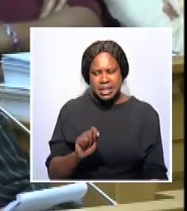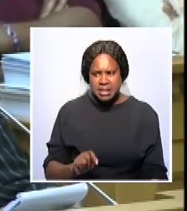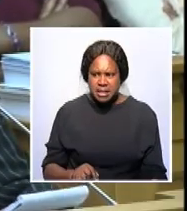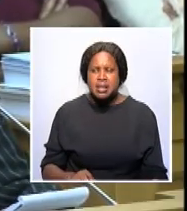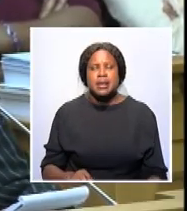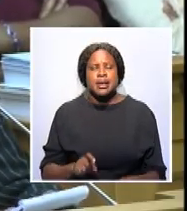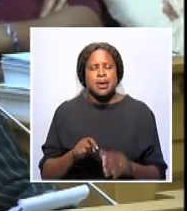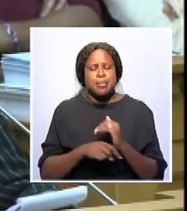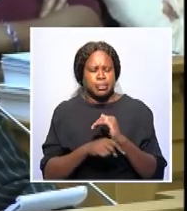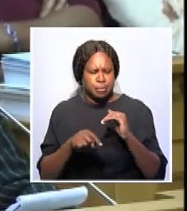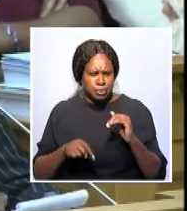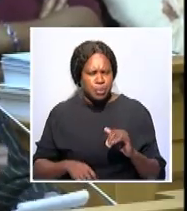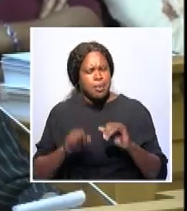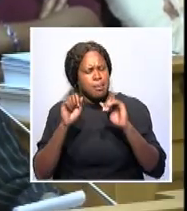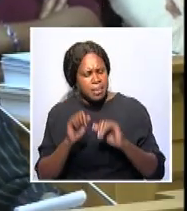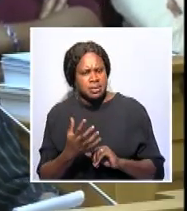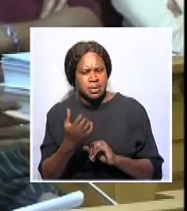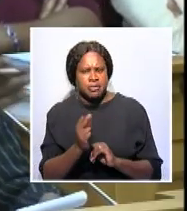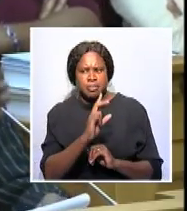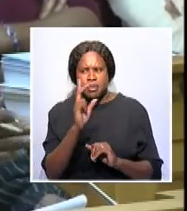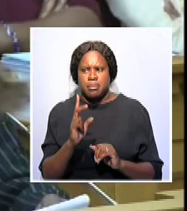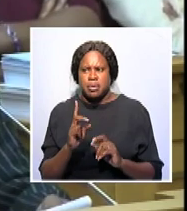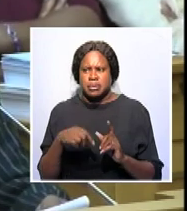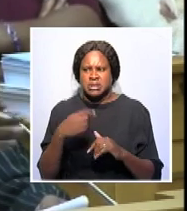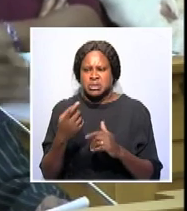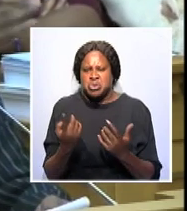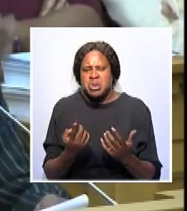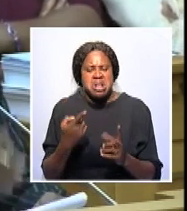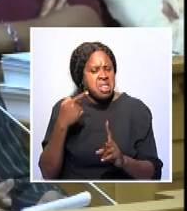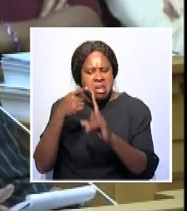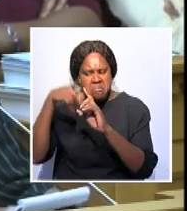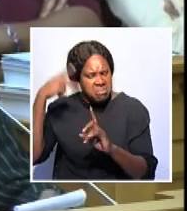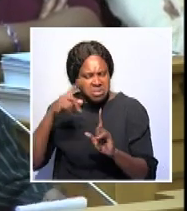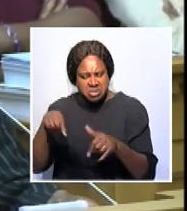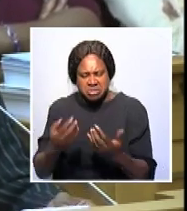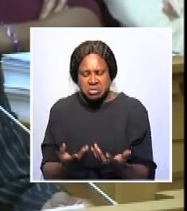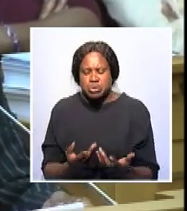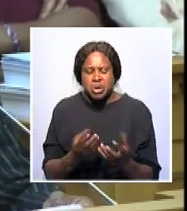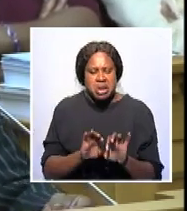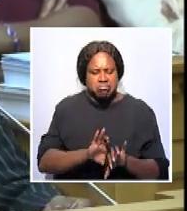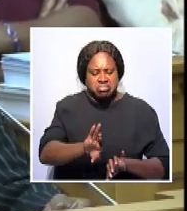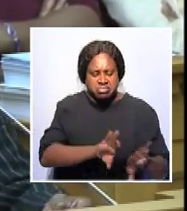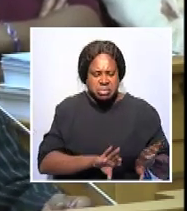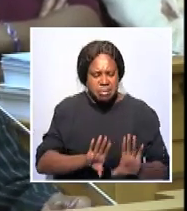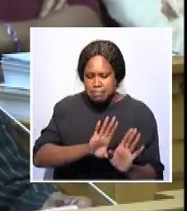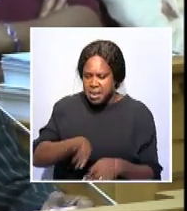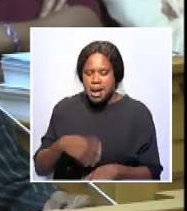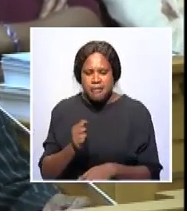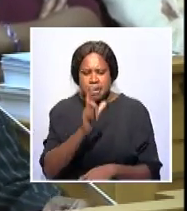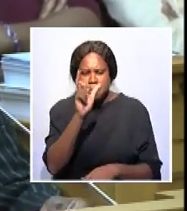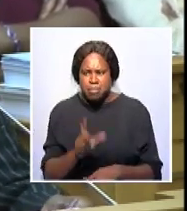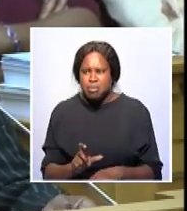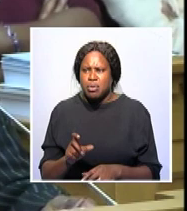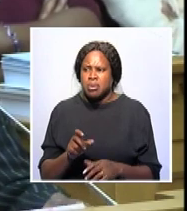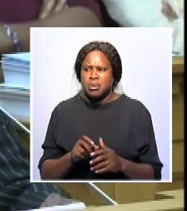you must have people who are above just this petty politics and division, rise